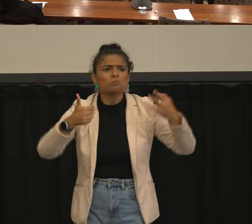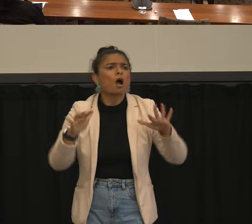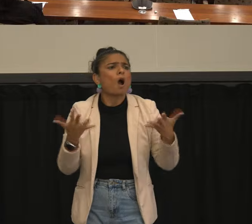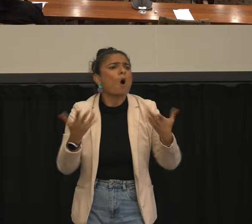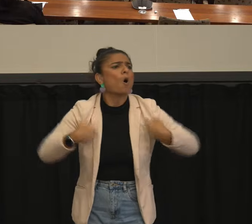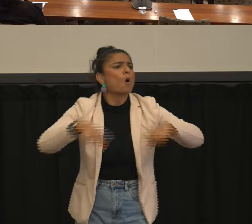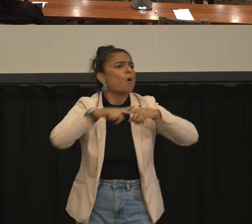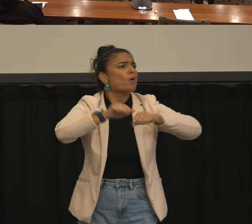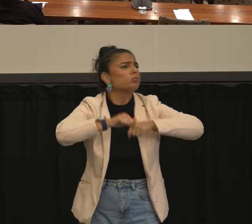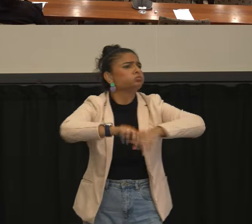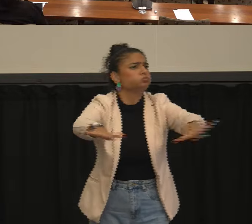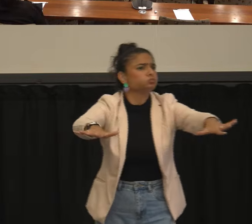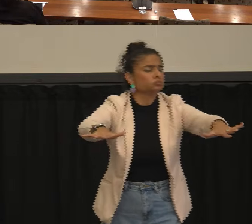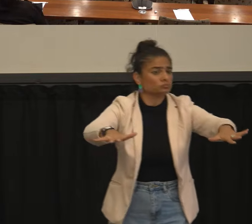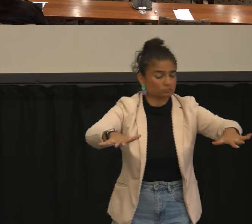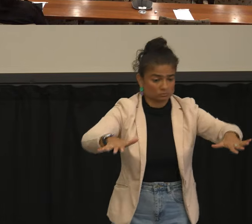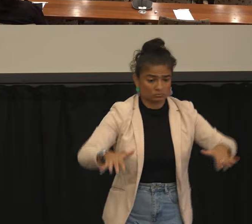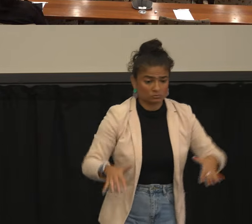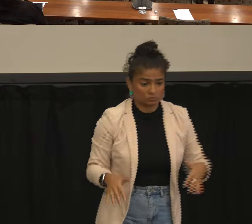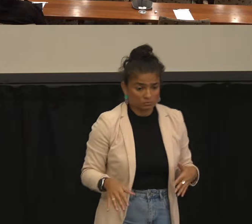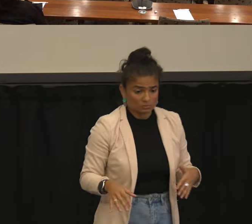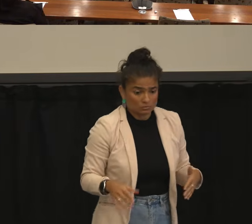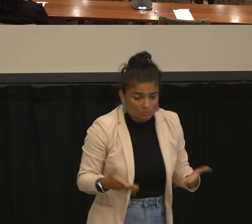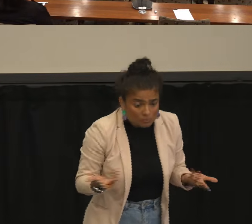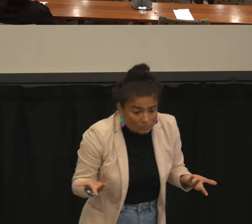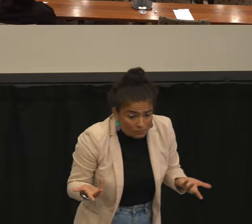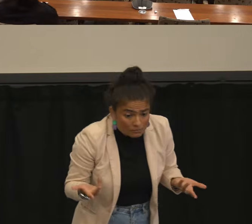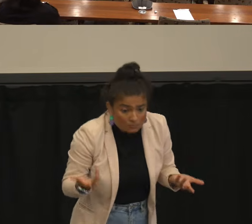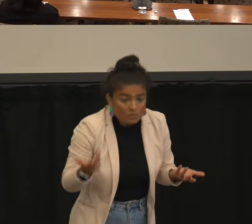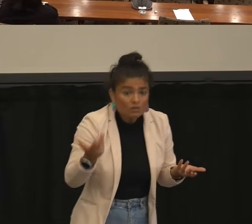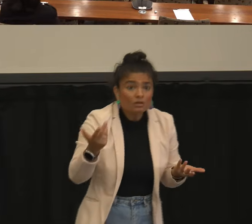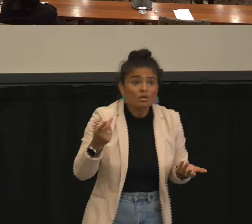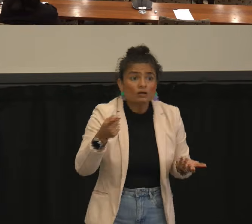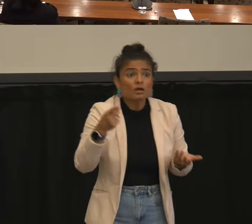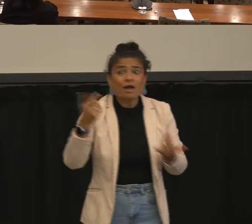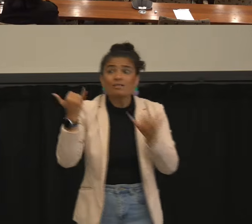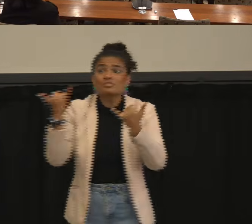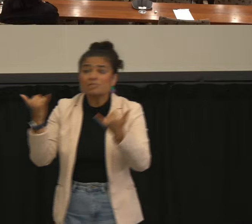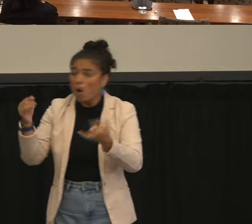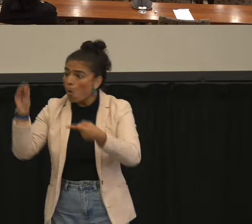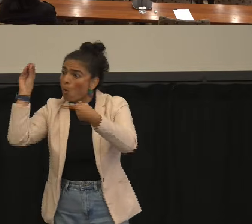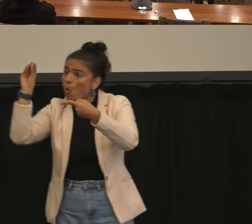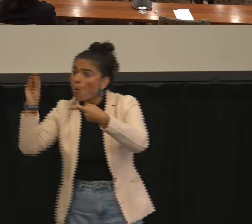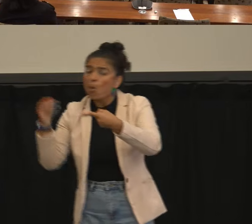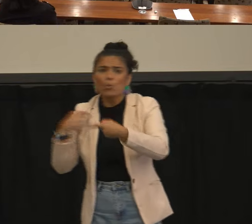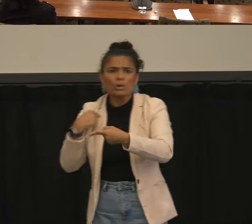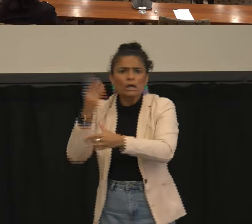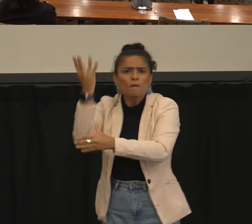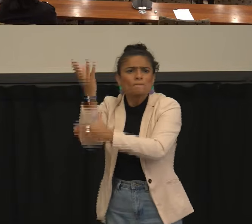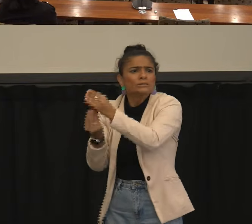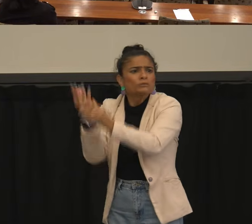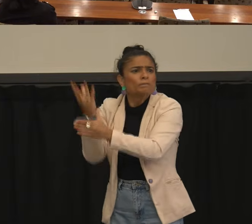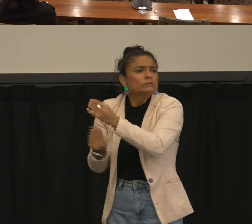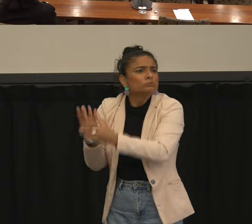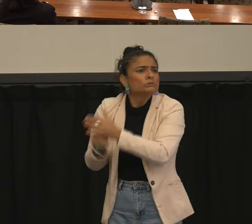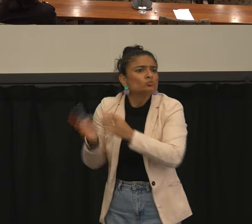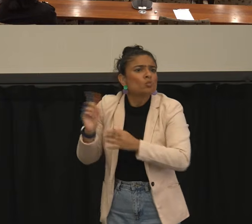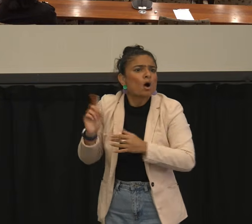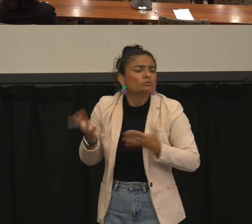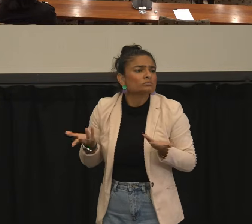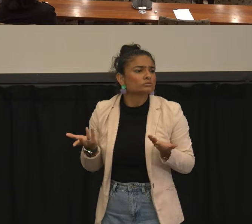are places where your information should feature. And we want to make sure that it is shared with everyone.